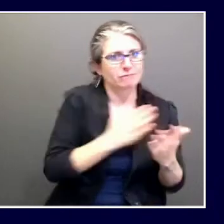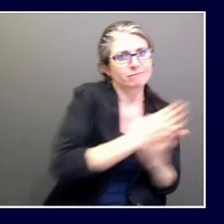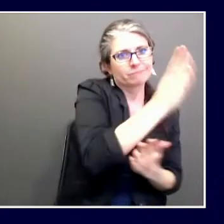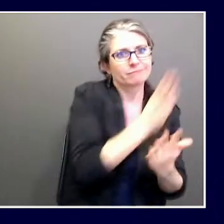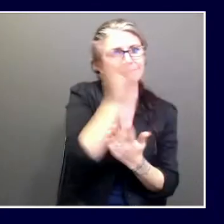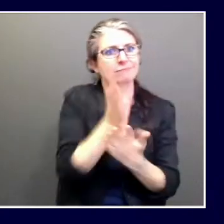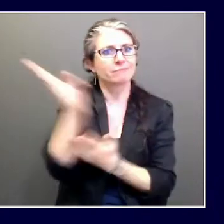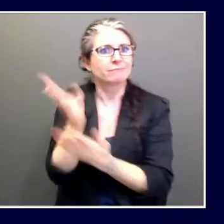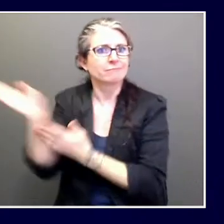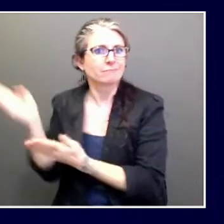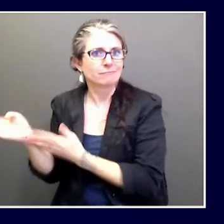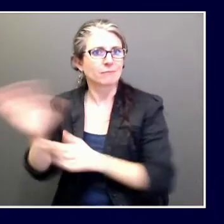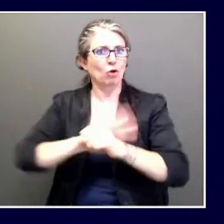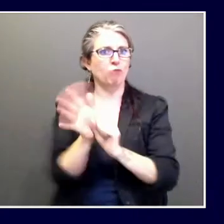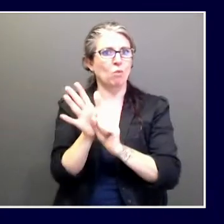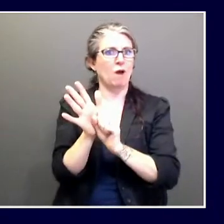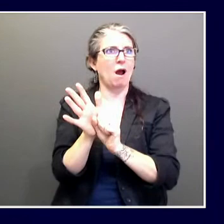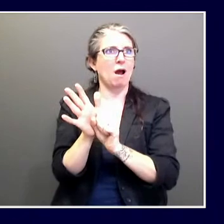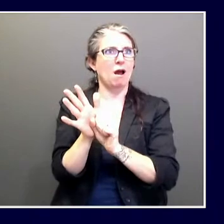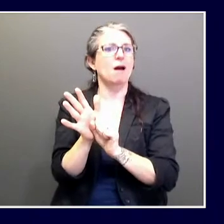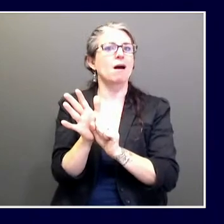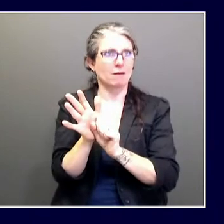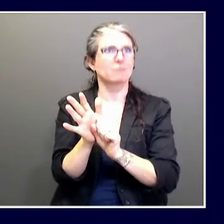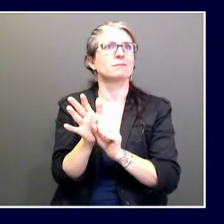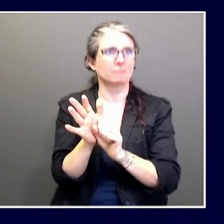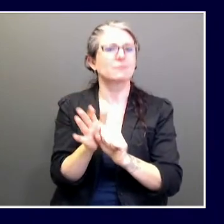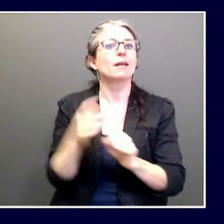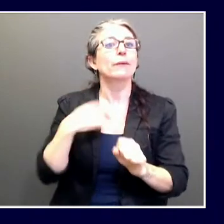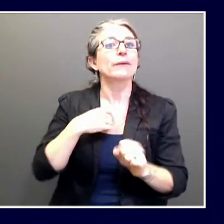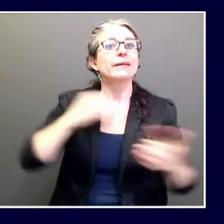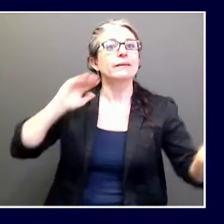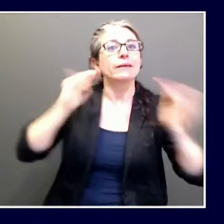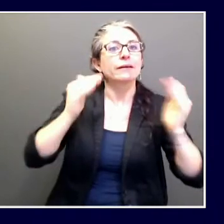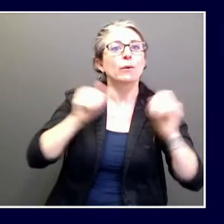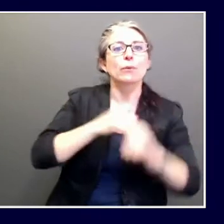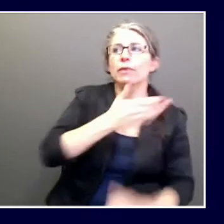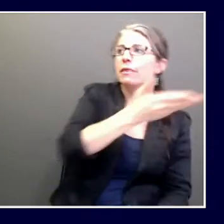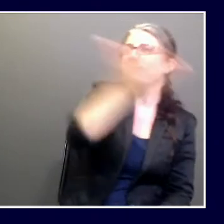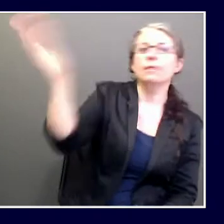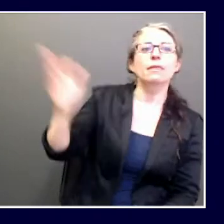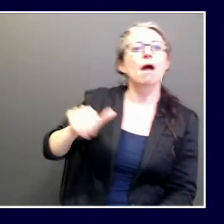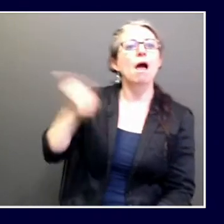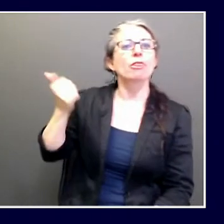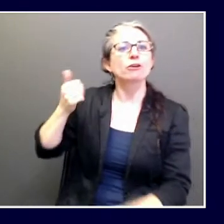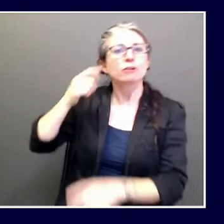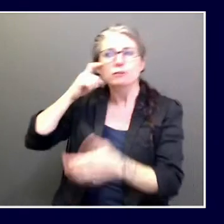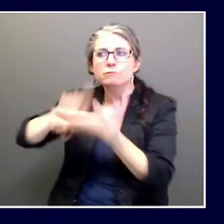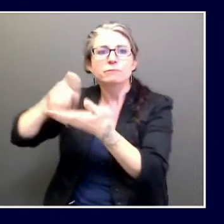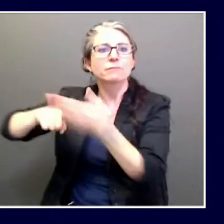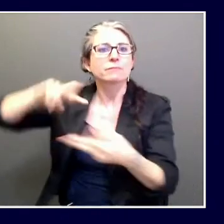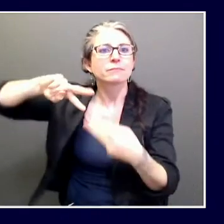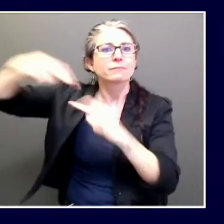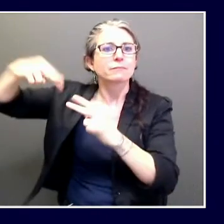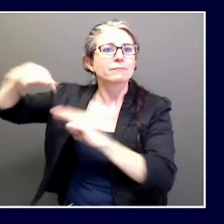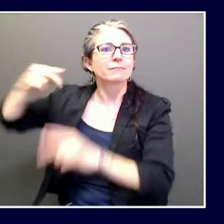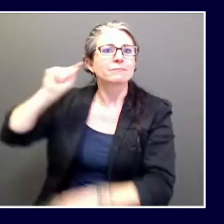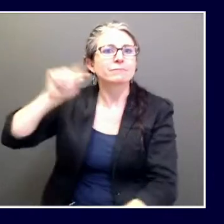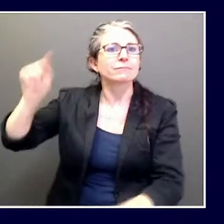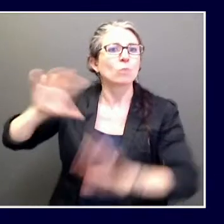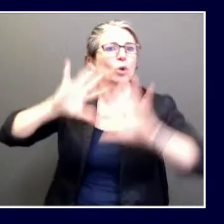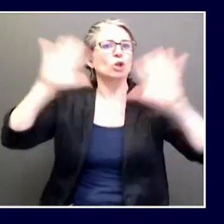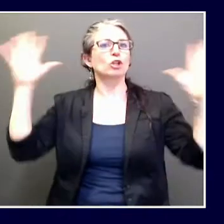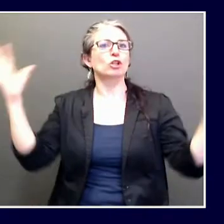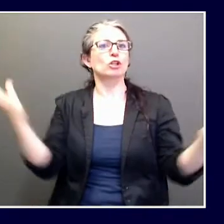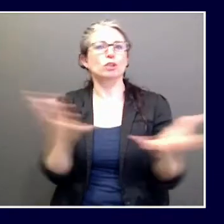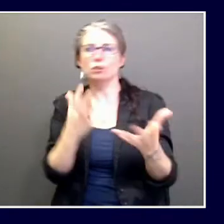an international catalog of other fingerprints to see which viruses in Maine belong to which